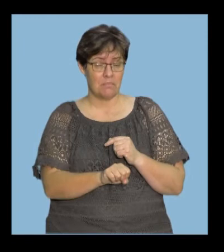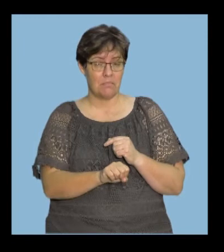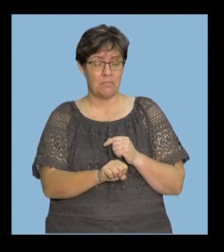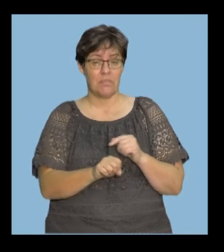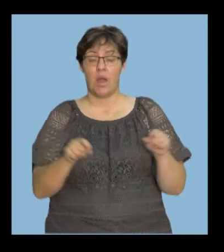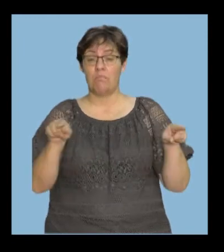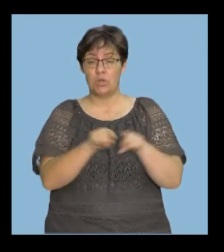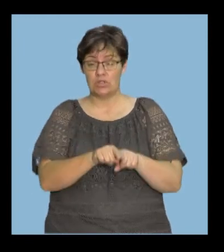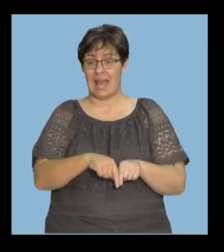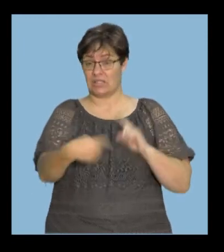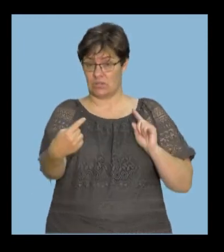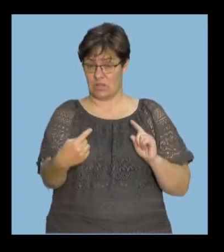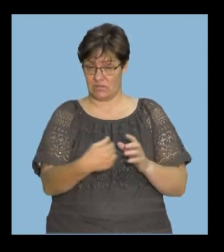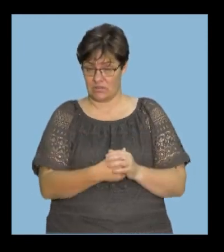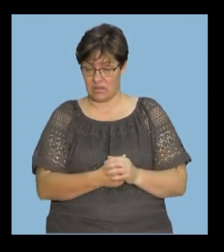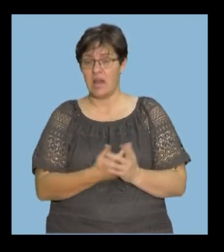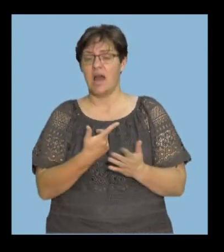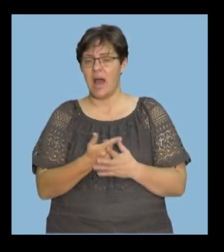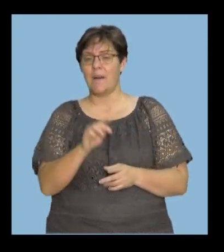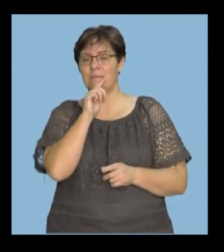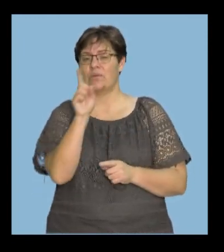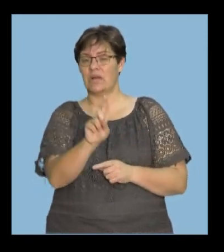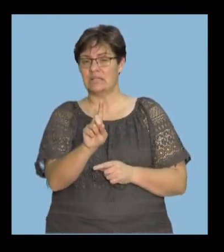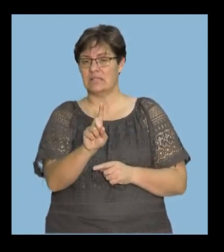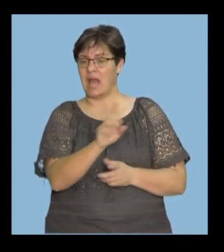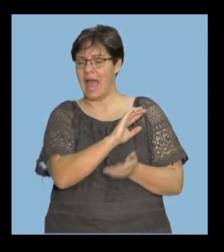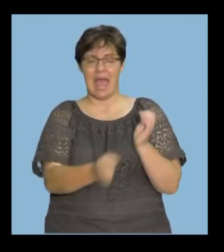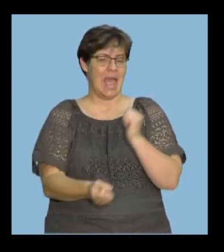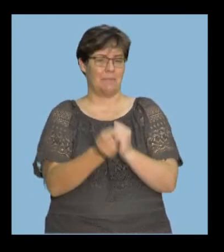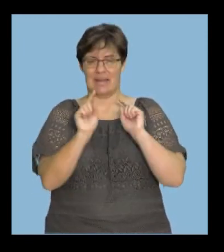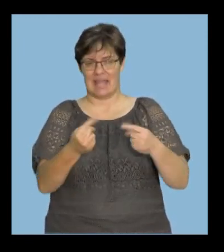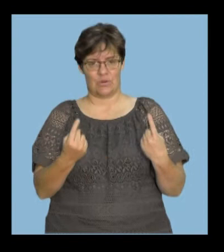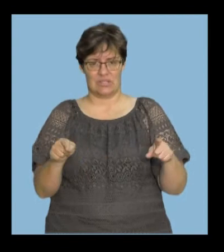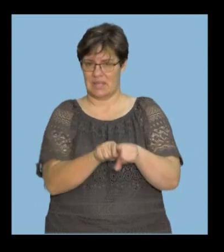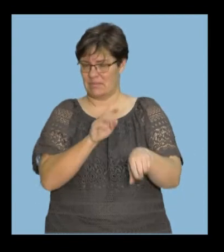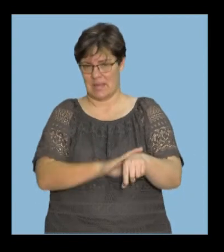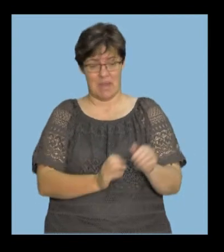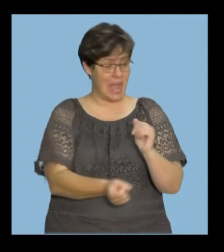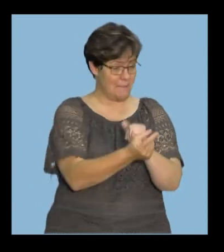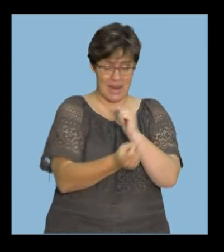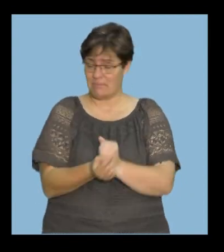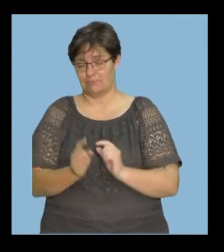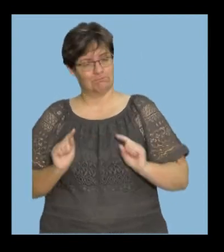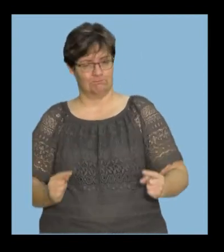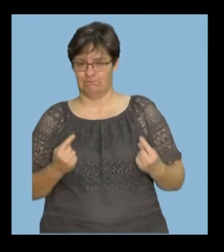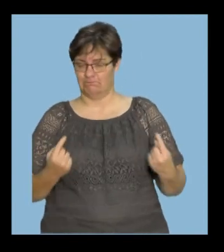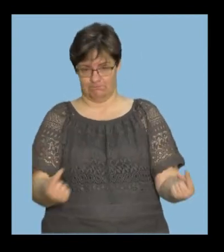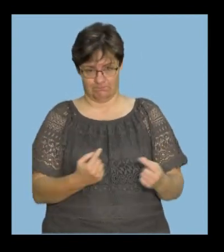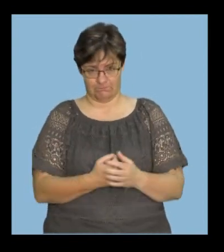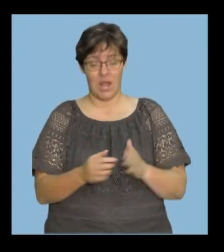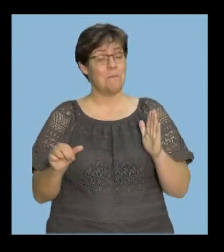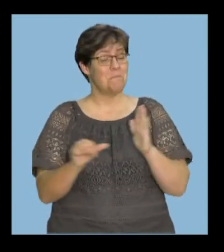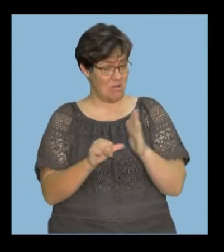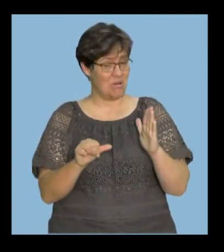mutually exclusive, it simply means events that cannot occur at the same time. Very,